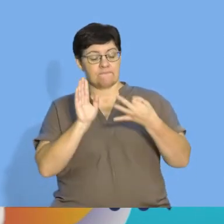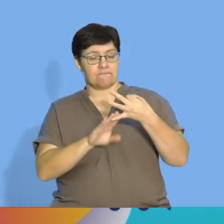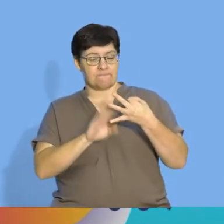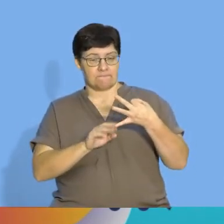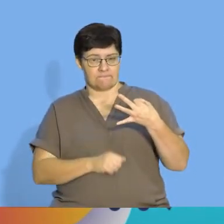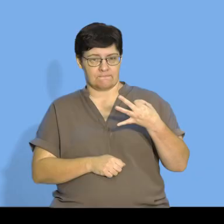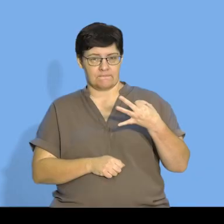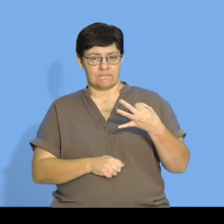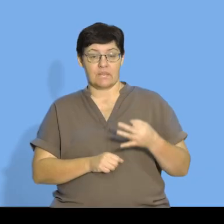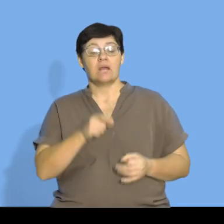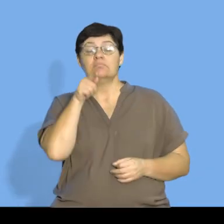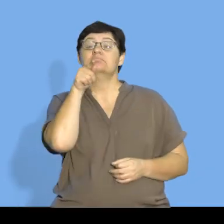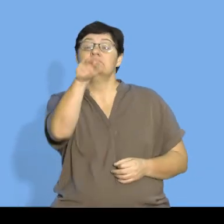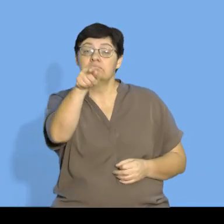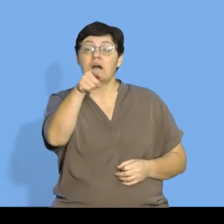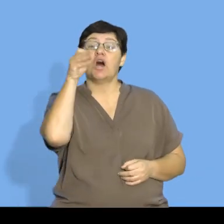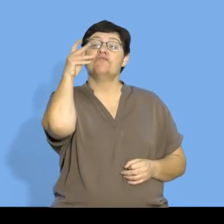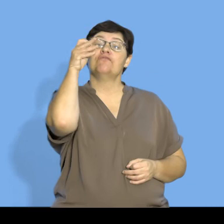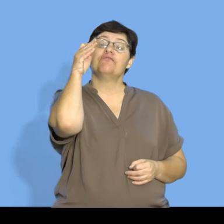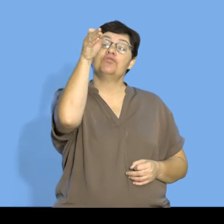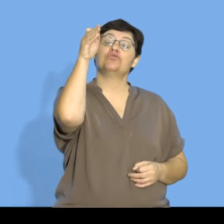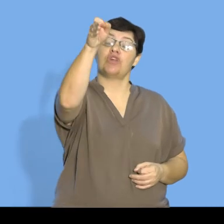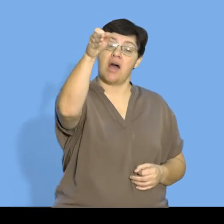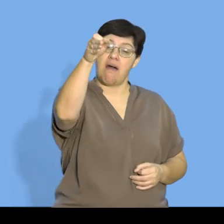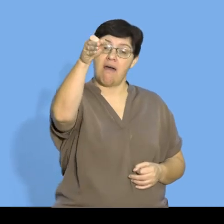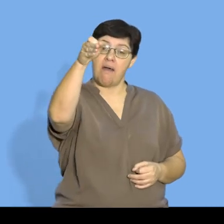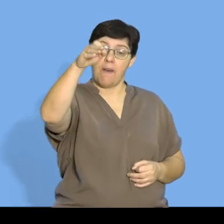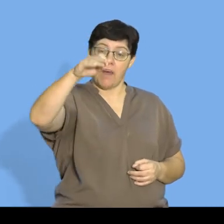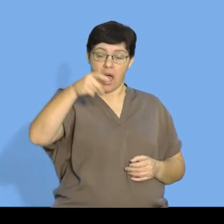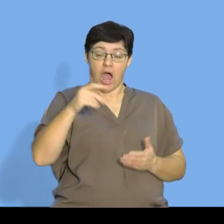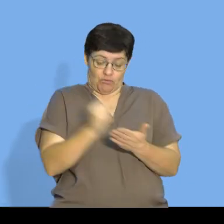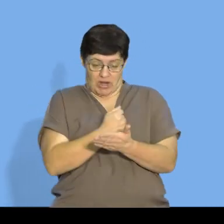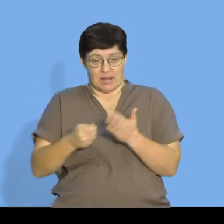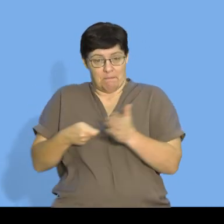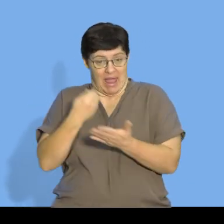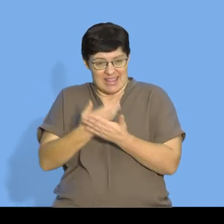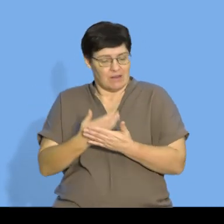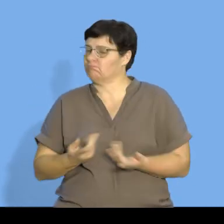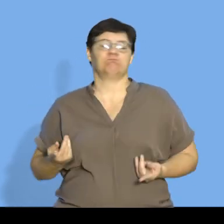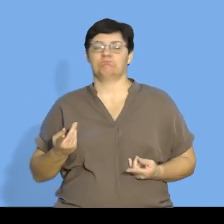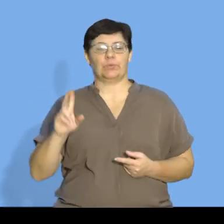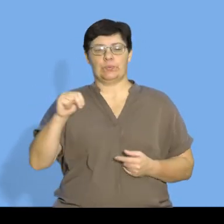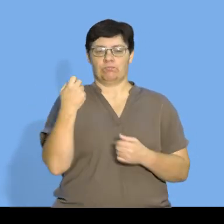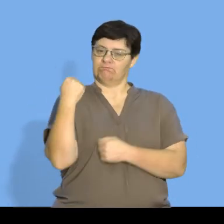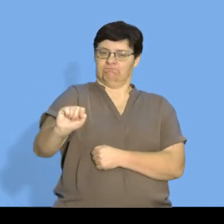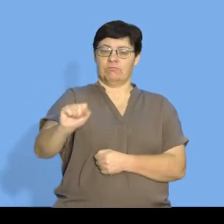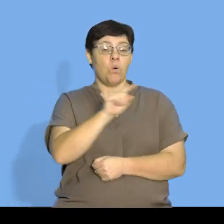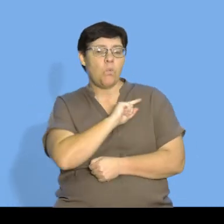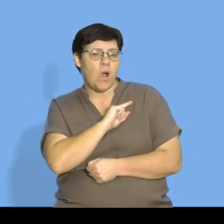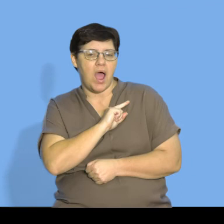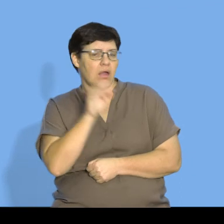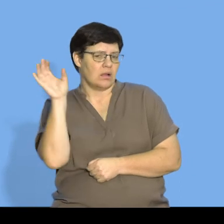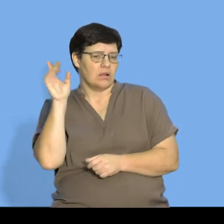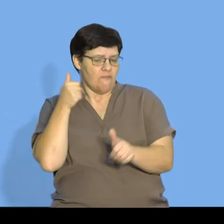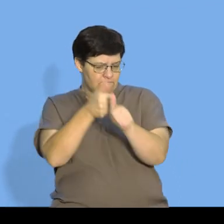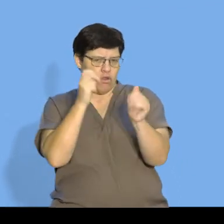you. You do not allow for future credit to debtors who do not adhere to the required credit policy.